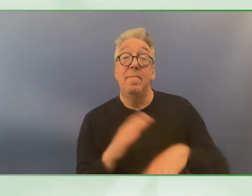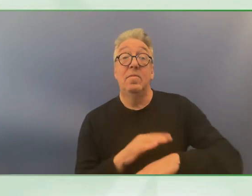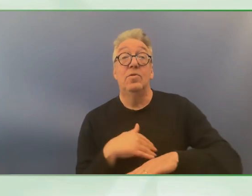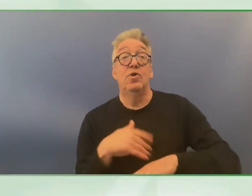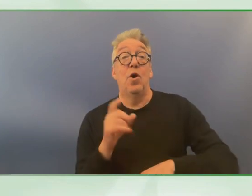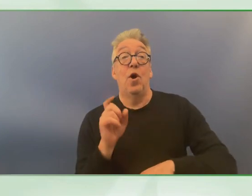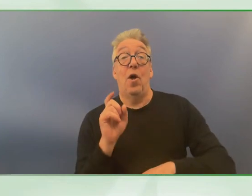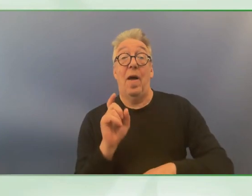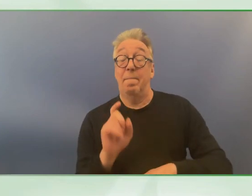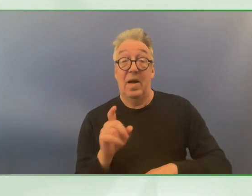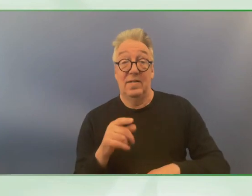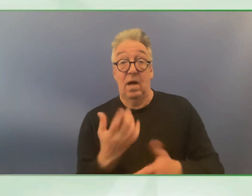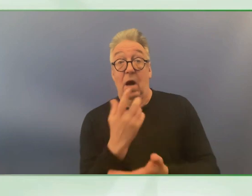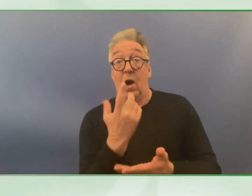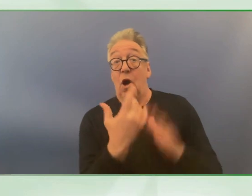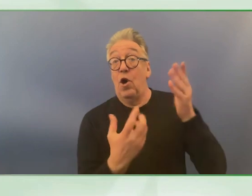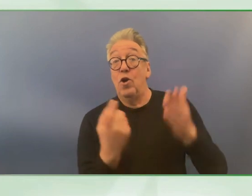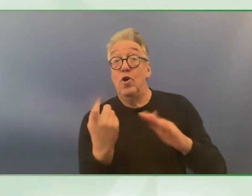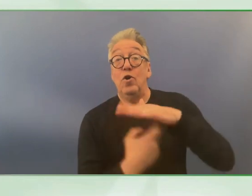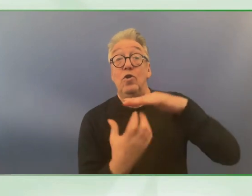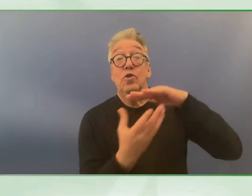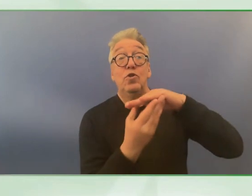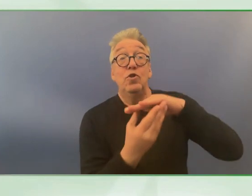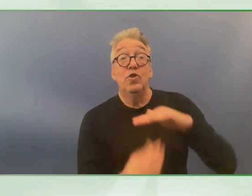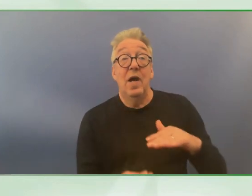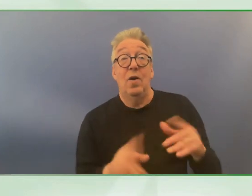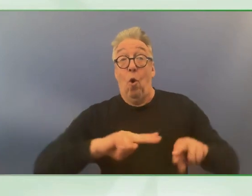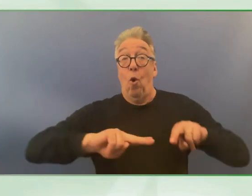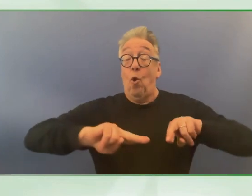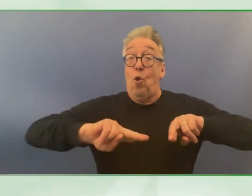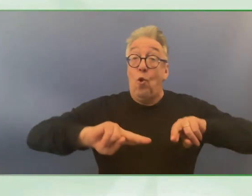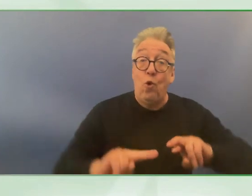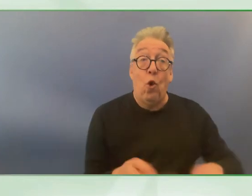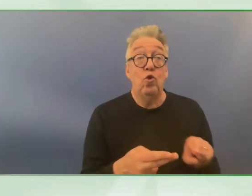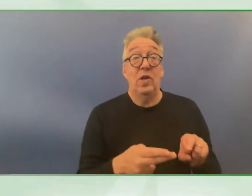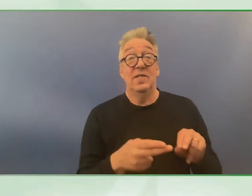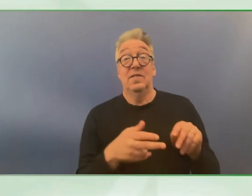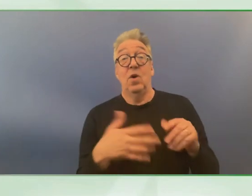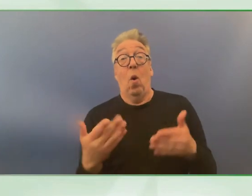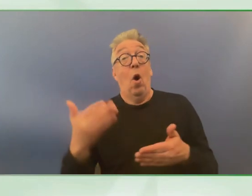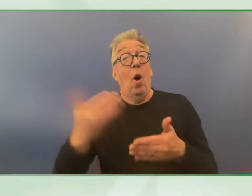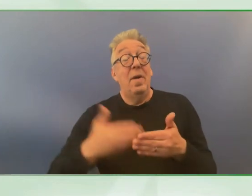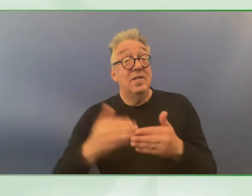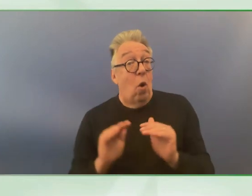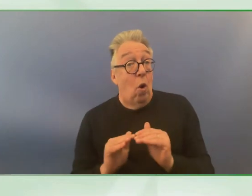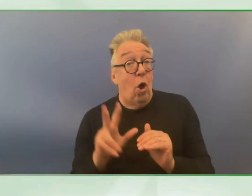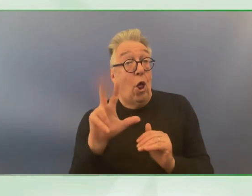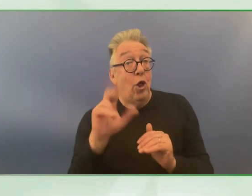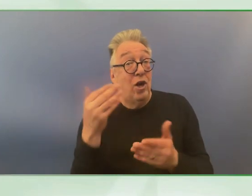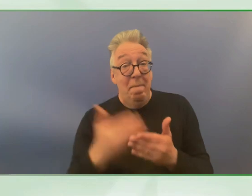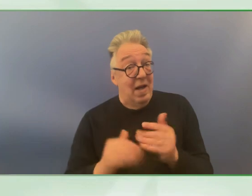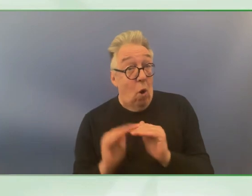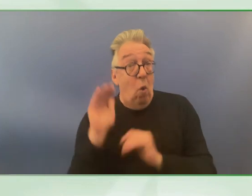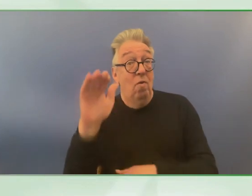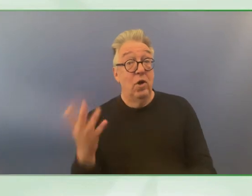contracts, and these can regularly exceed over 30 pages, which isn't ideal for